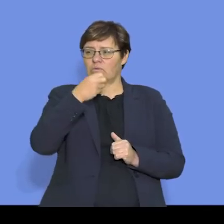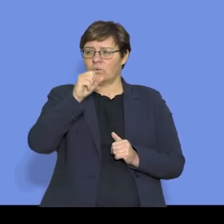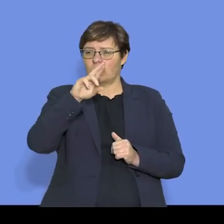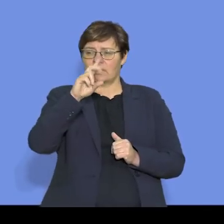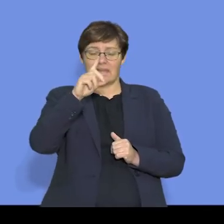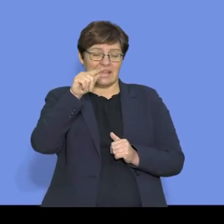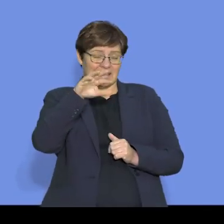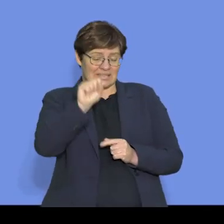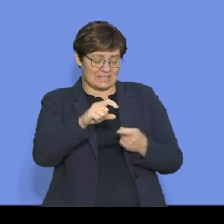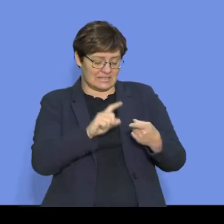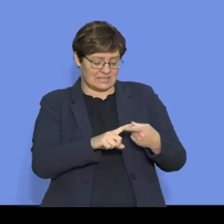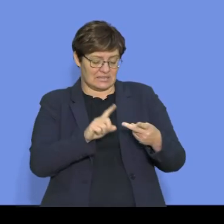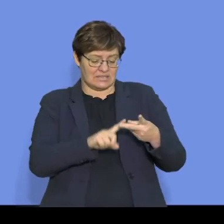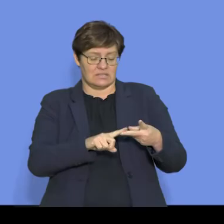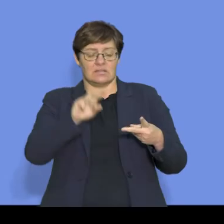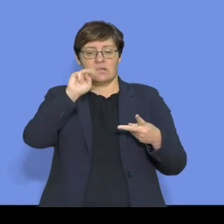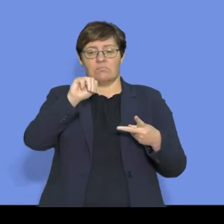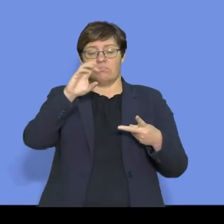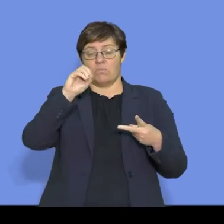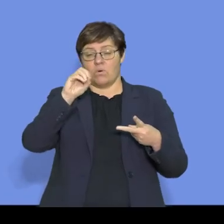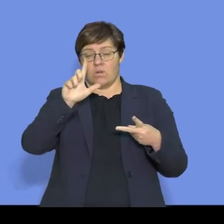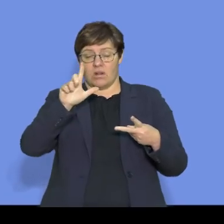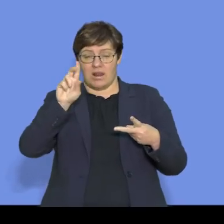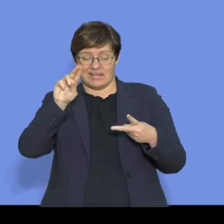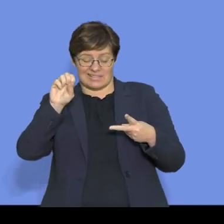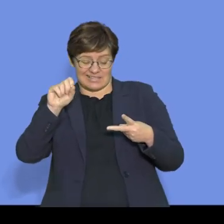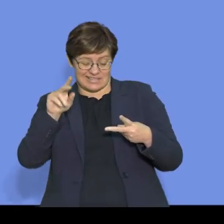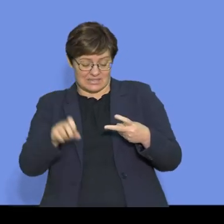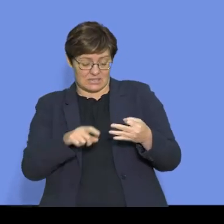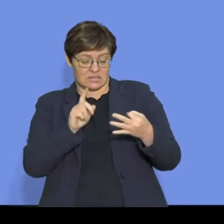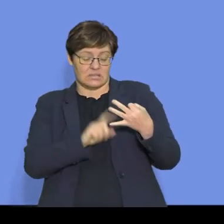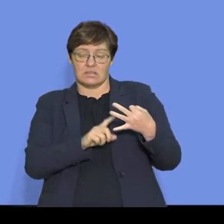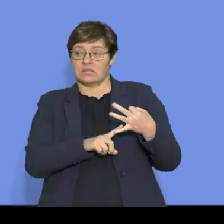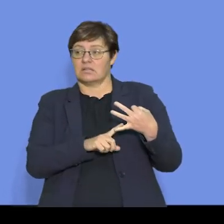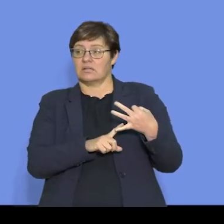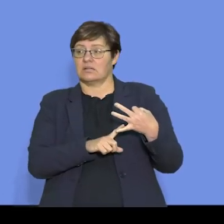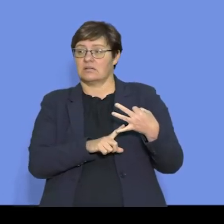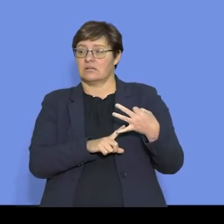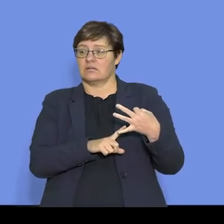are vertebrates, mollusks, and